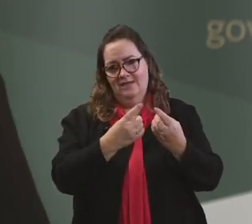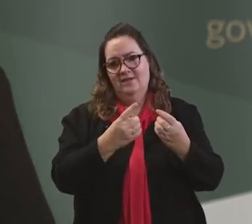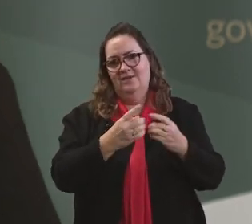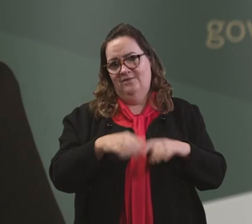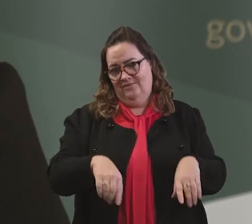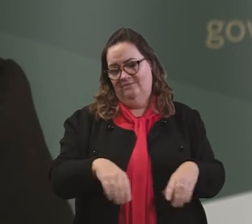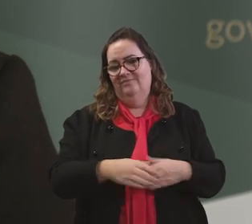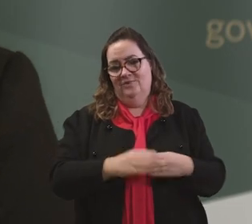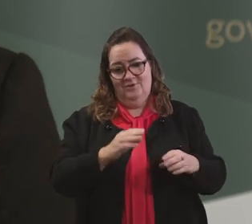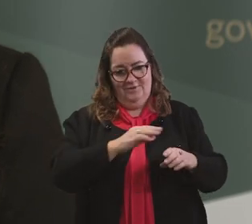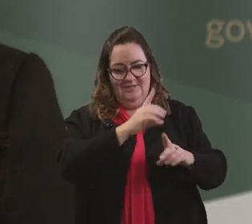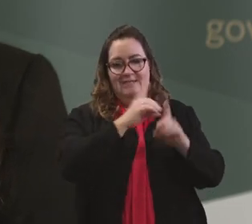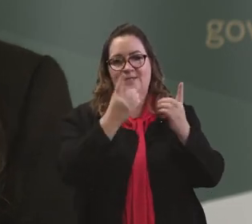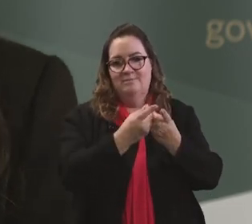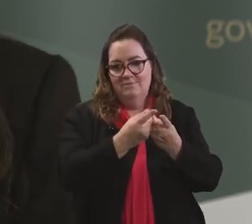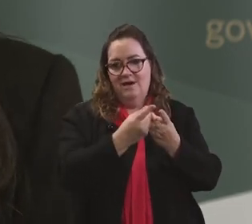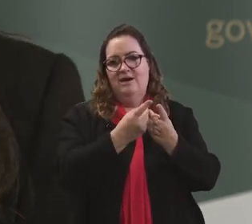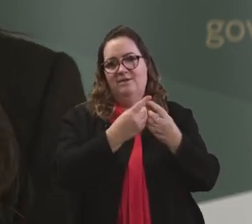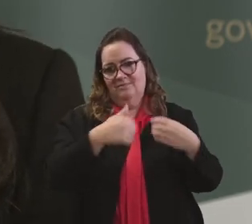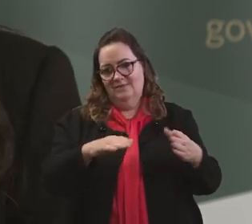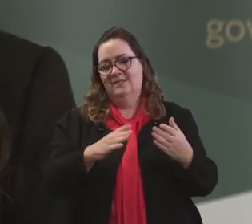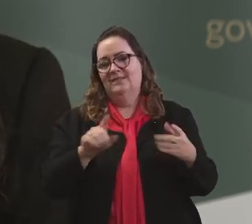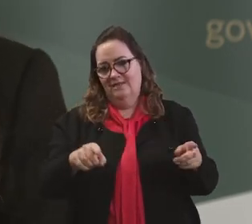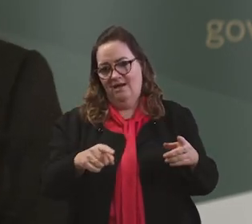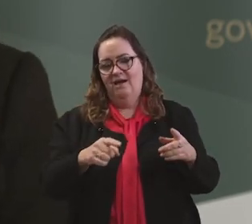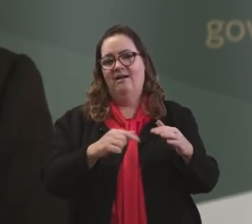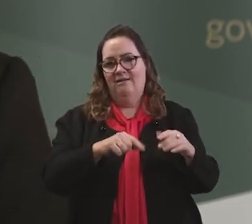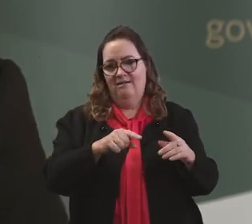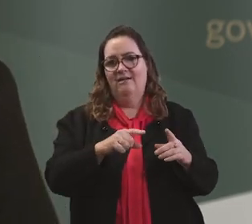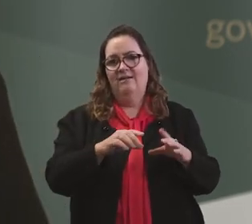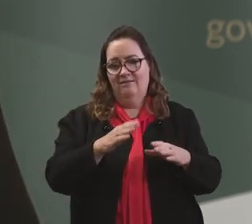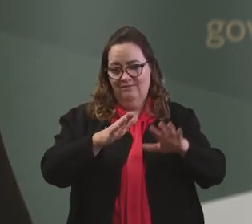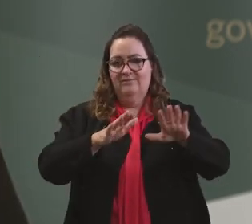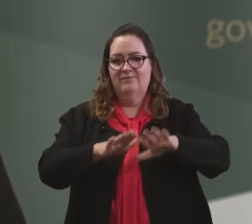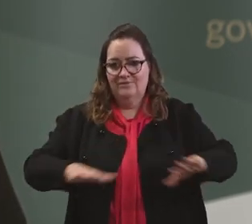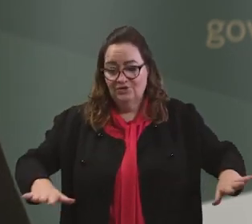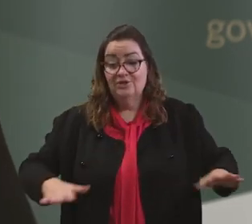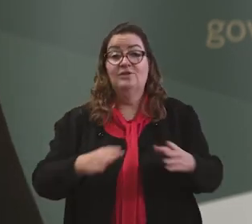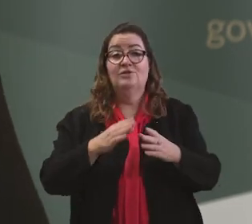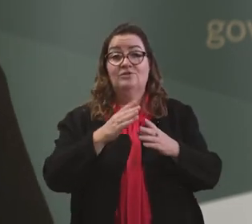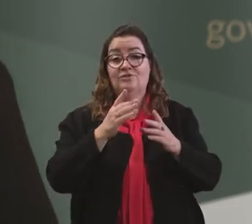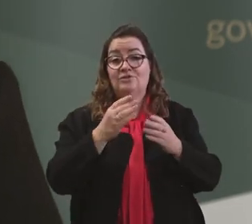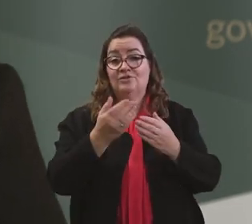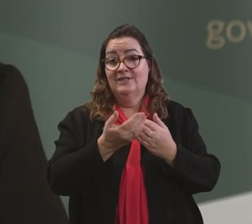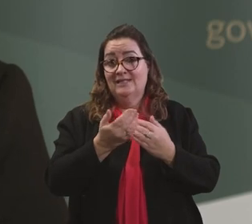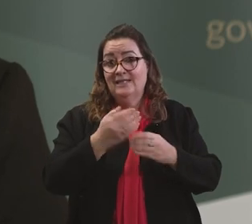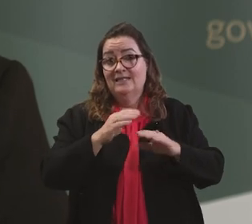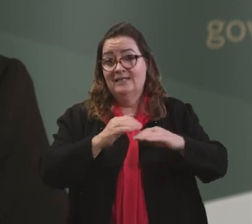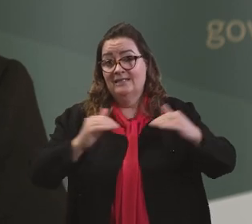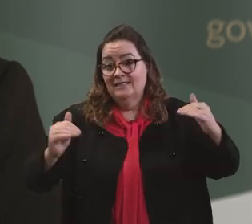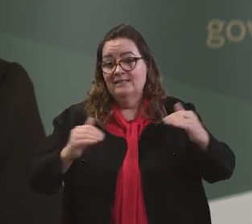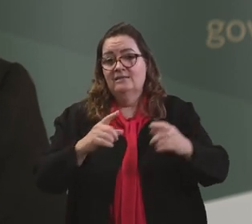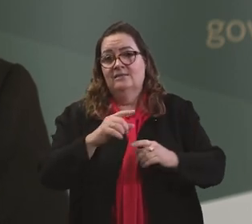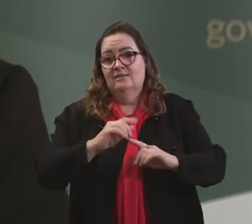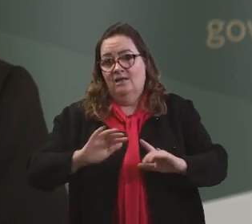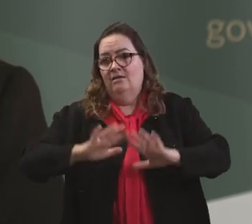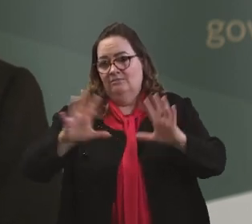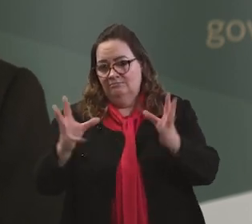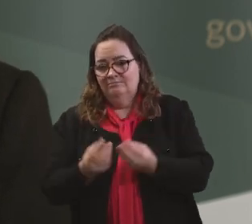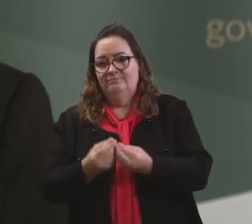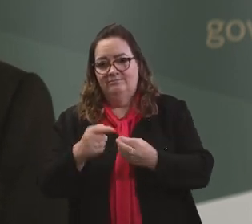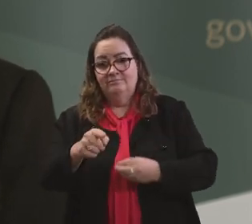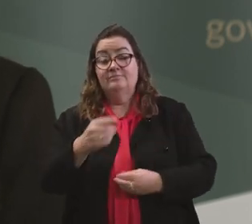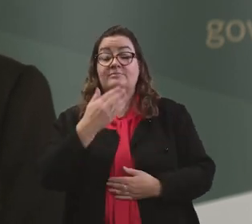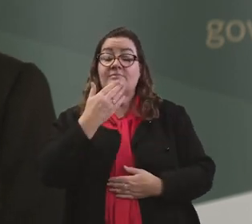hosting today's event. And finally, thank you to all the stakeholders who have contributed to this process. The full report, the posters and outputs